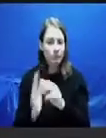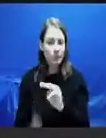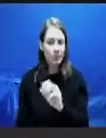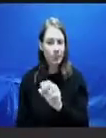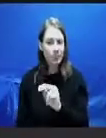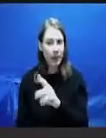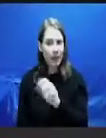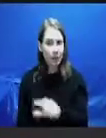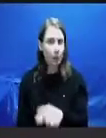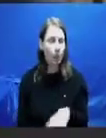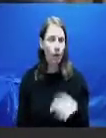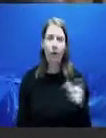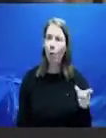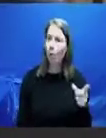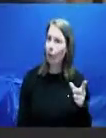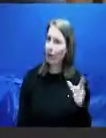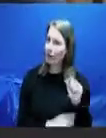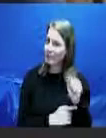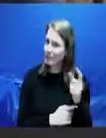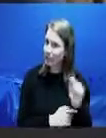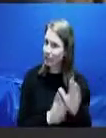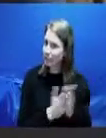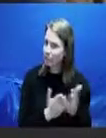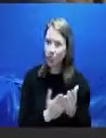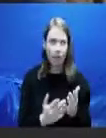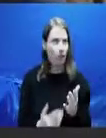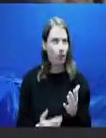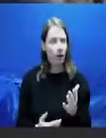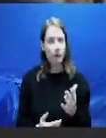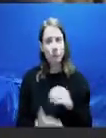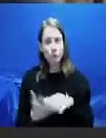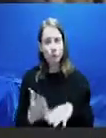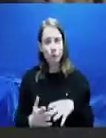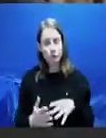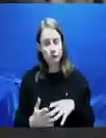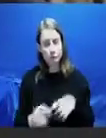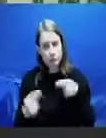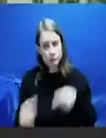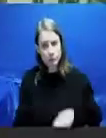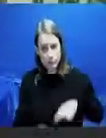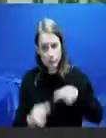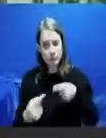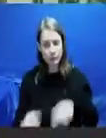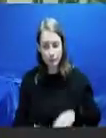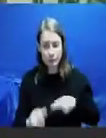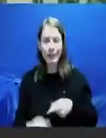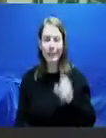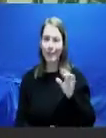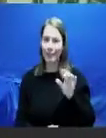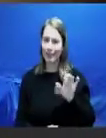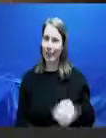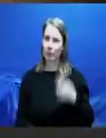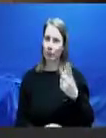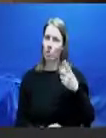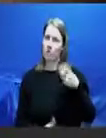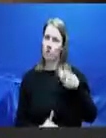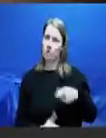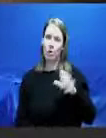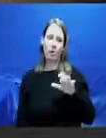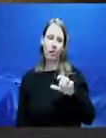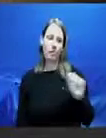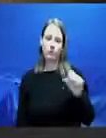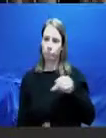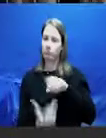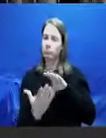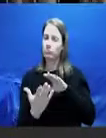it's things like that where the Common Core will really drive better preparation for college and careers. All of this nonfiction reading and writing isn't